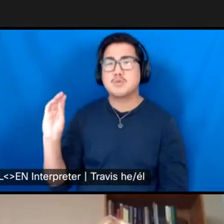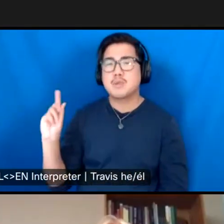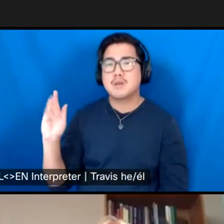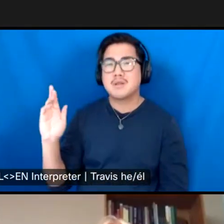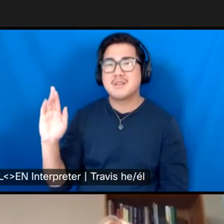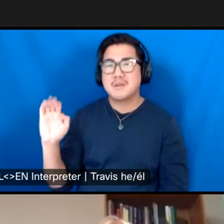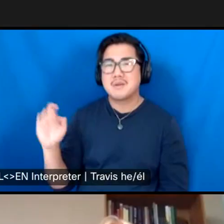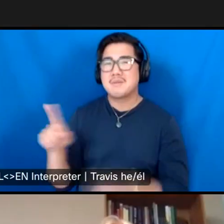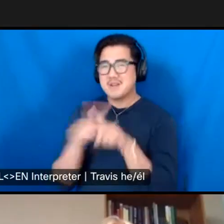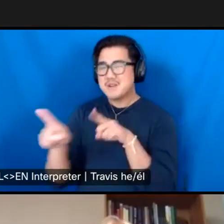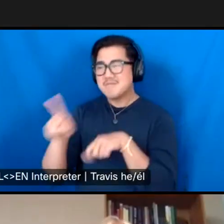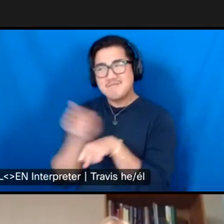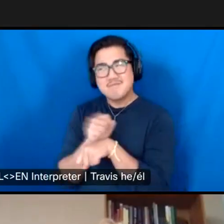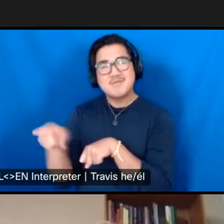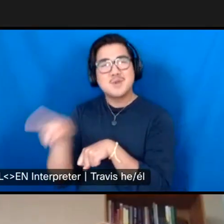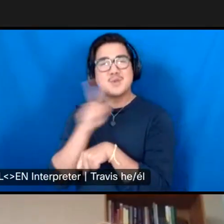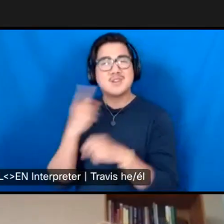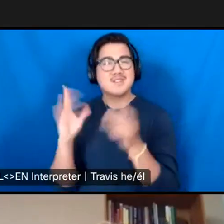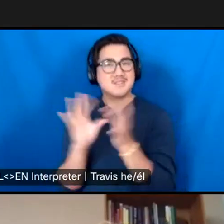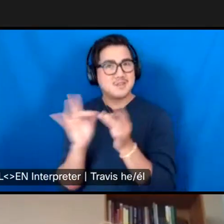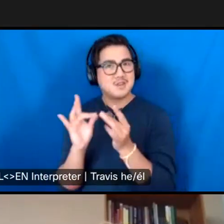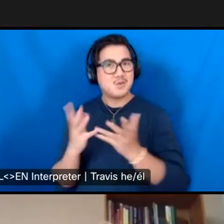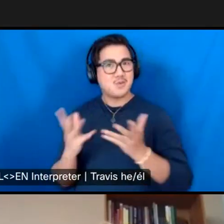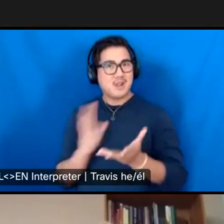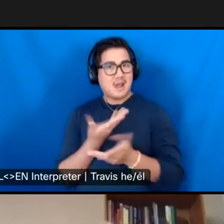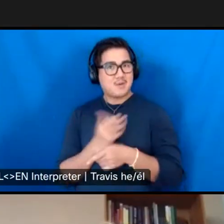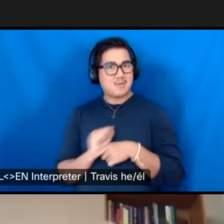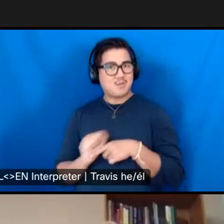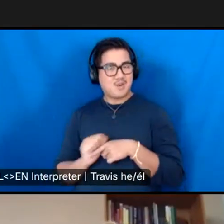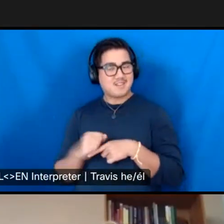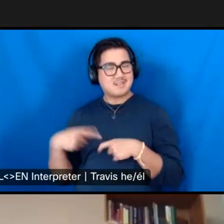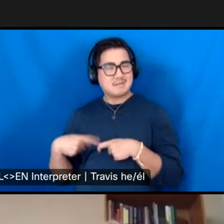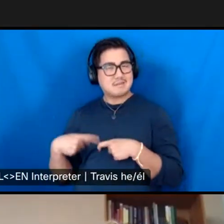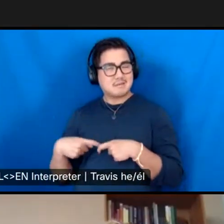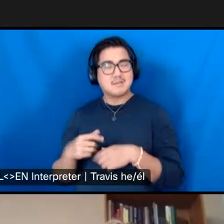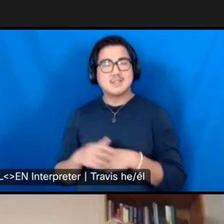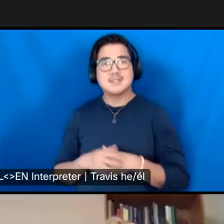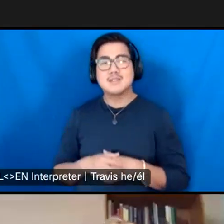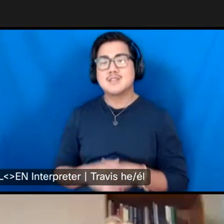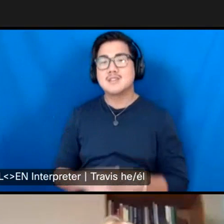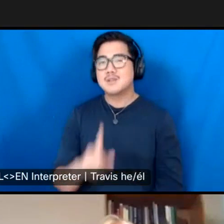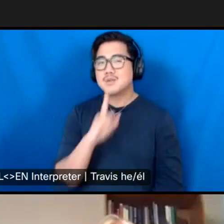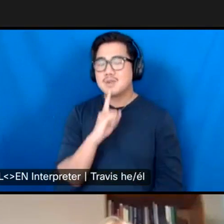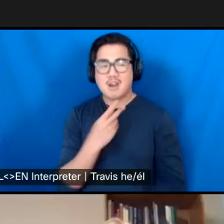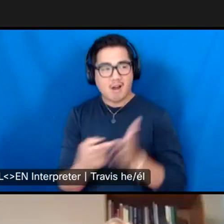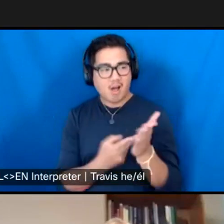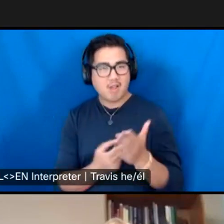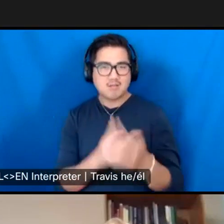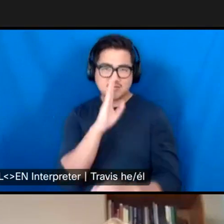do, being present, um, being honest, telling the